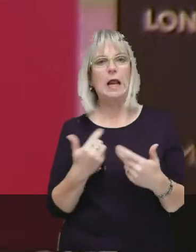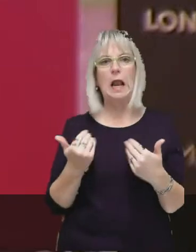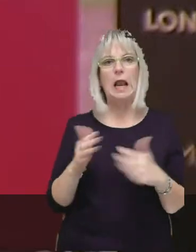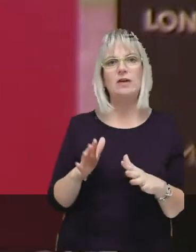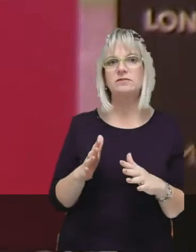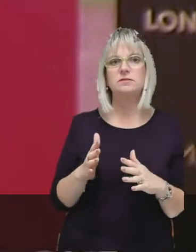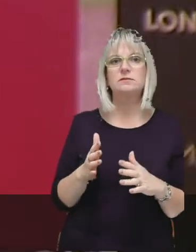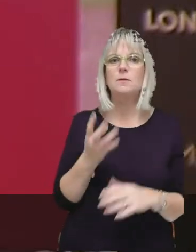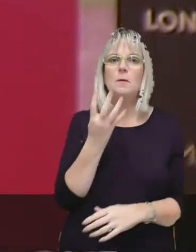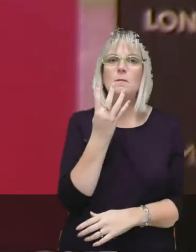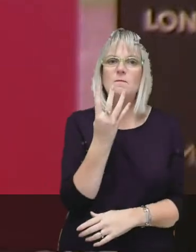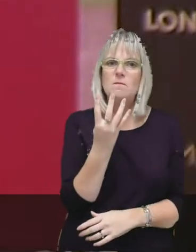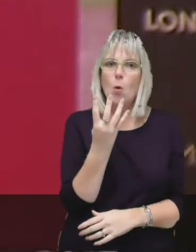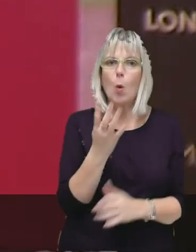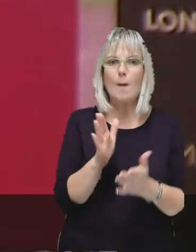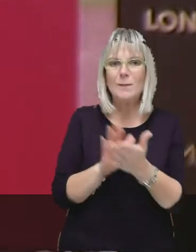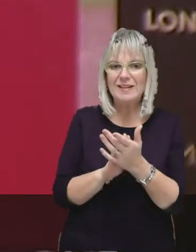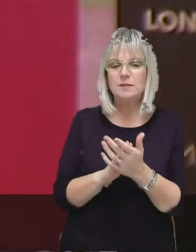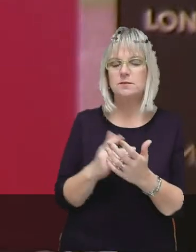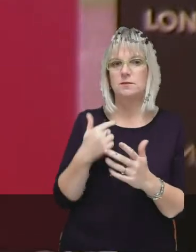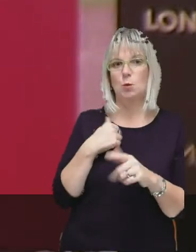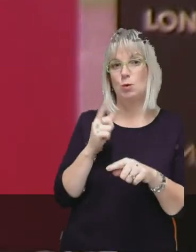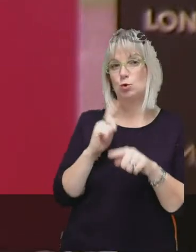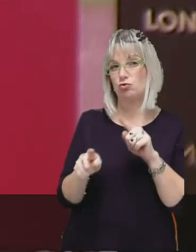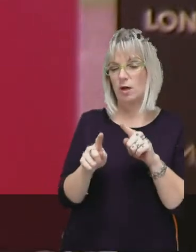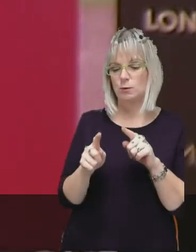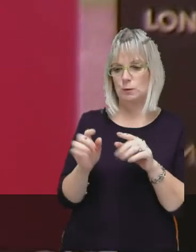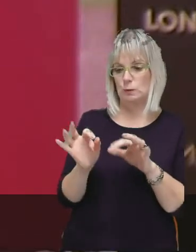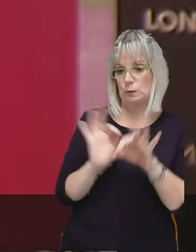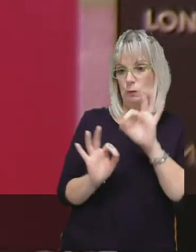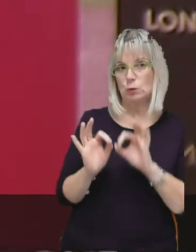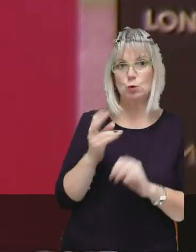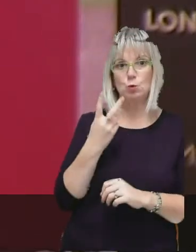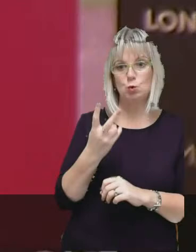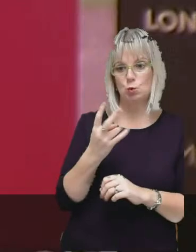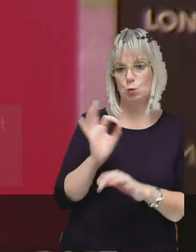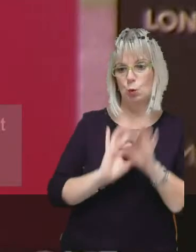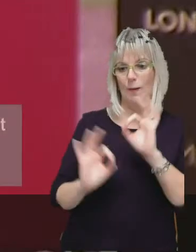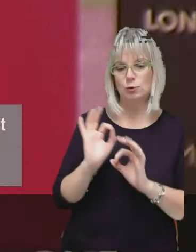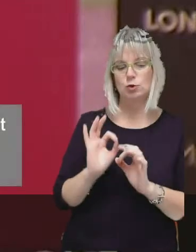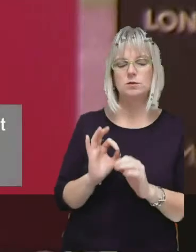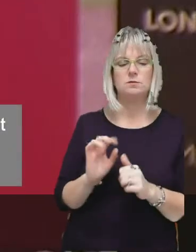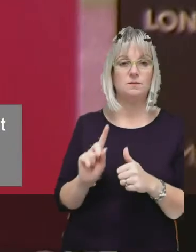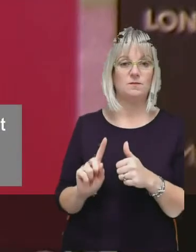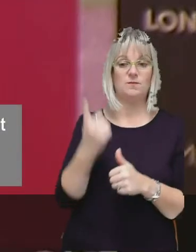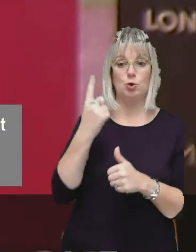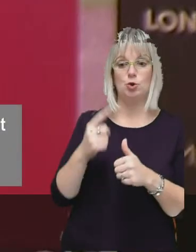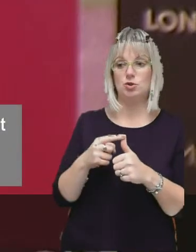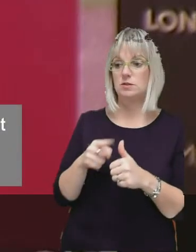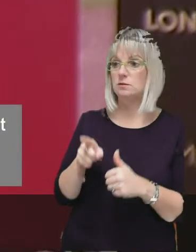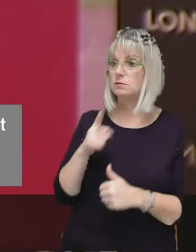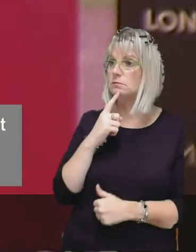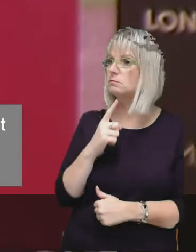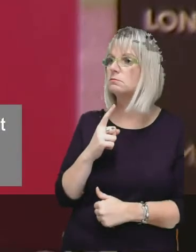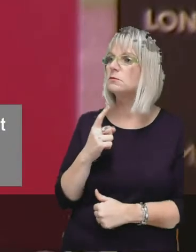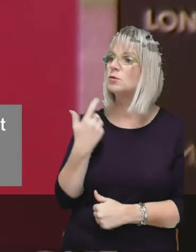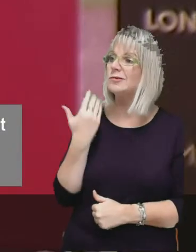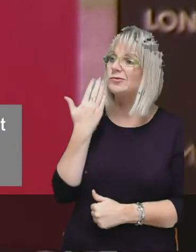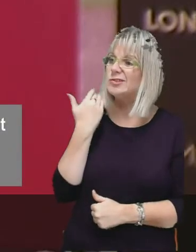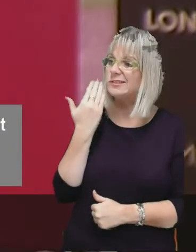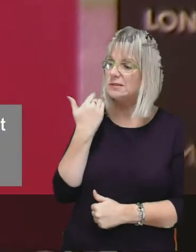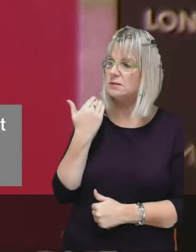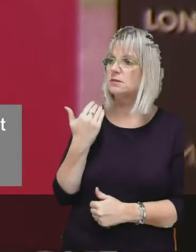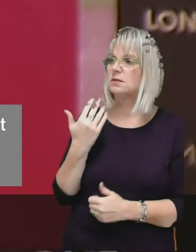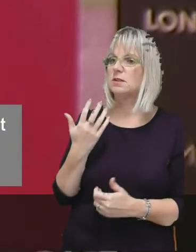in at least 2 questions. Not long ago, we were advised or encouraged to go for diesel car